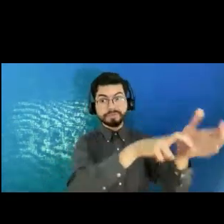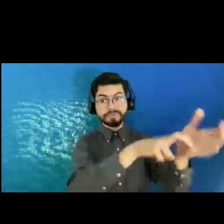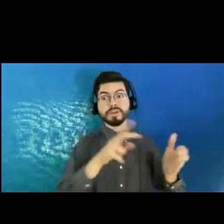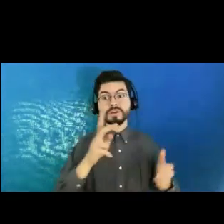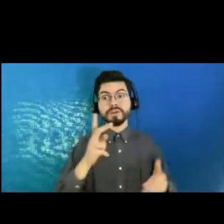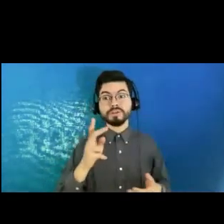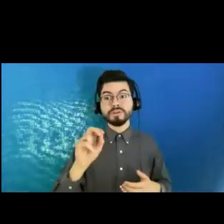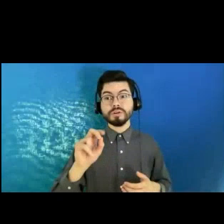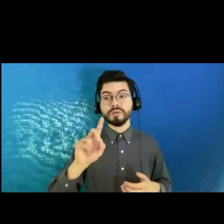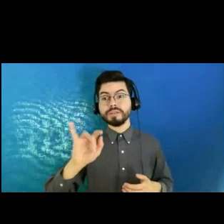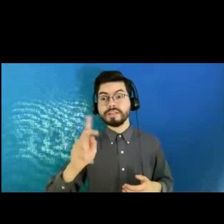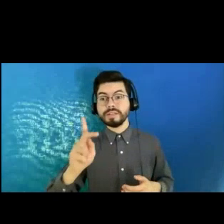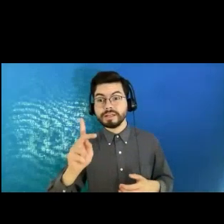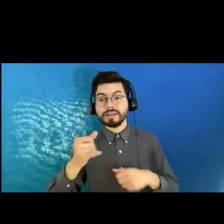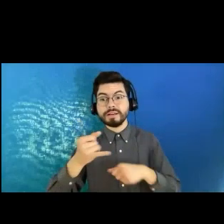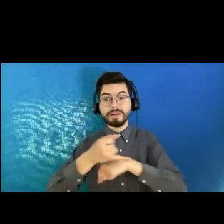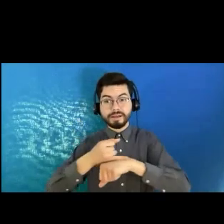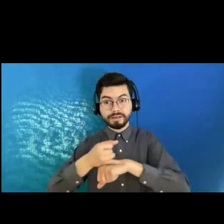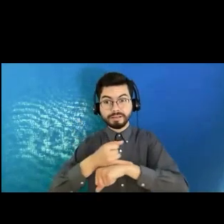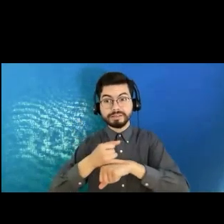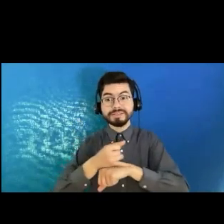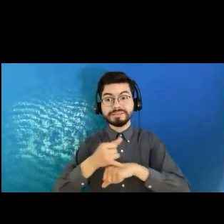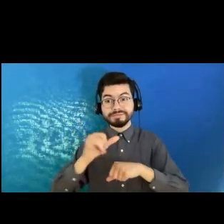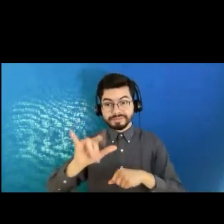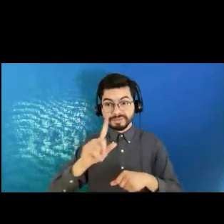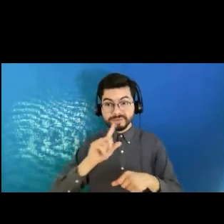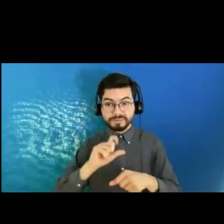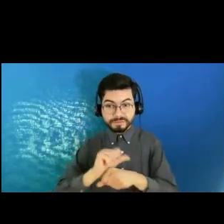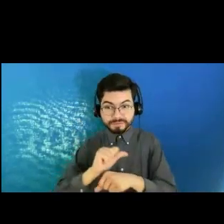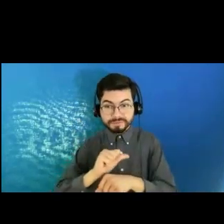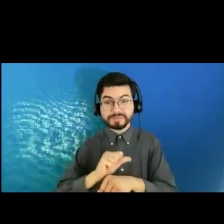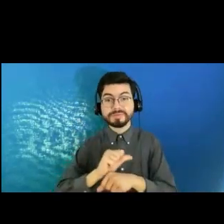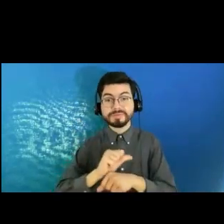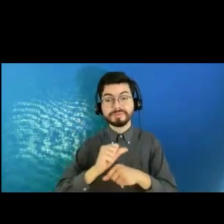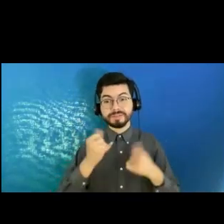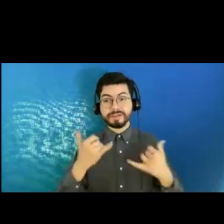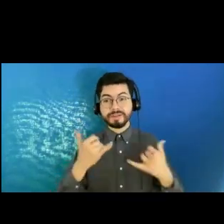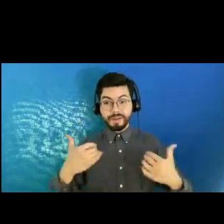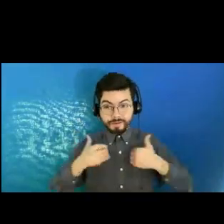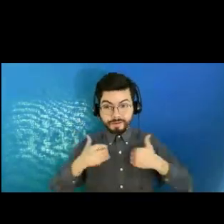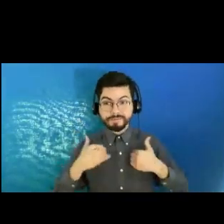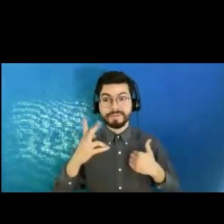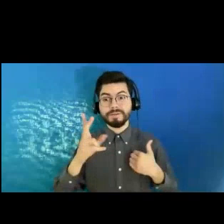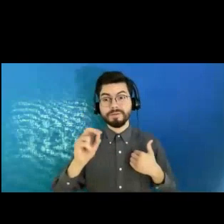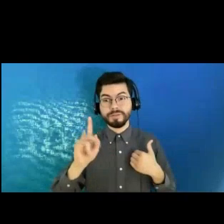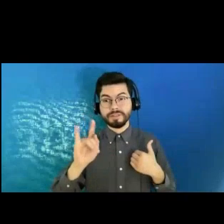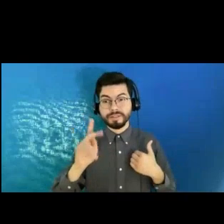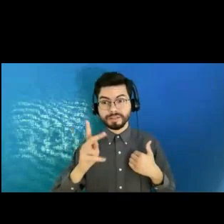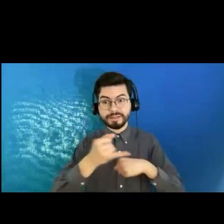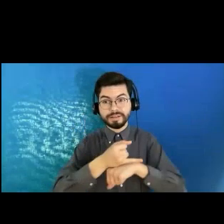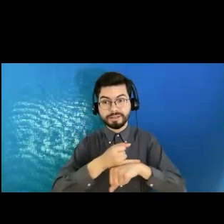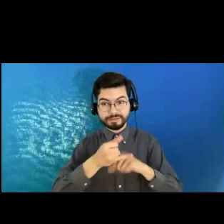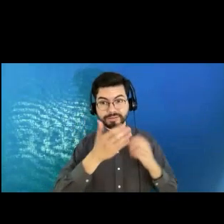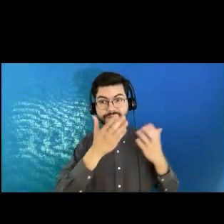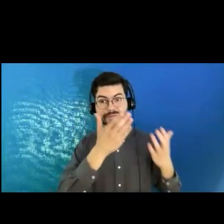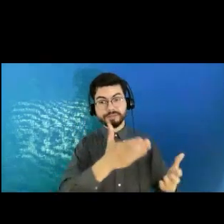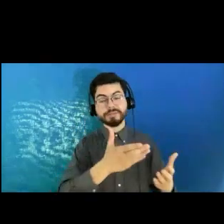Kodiak Island. It's very cool. And we, here in Yellowstone, are able to help restore